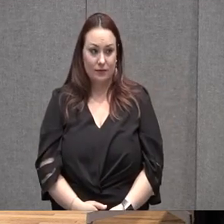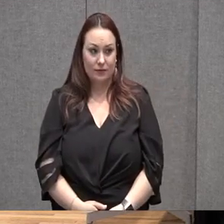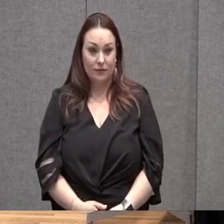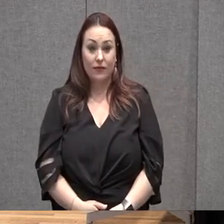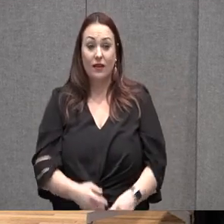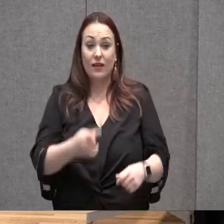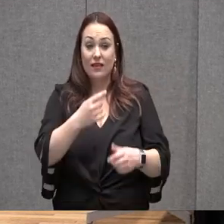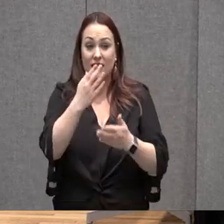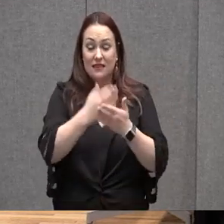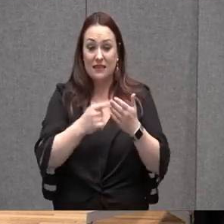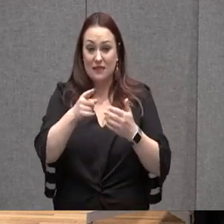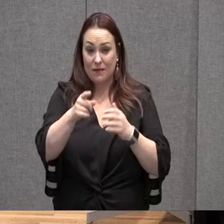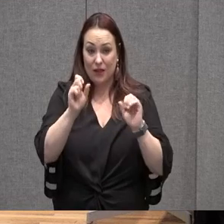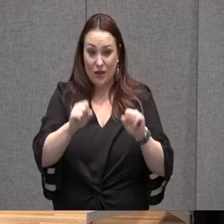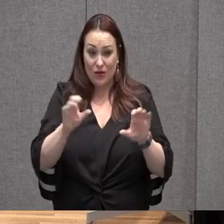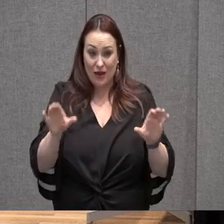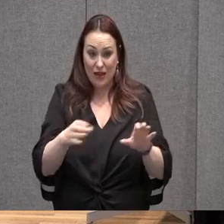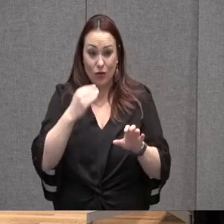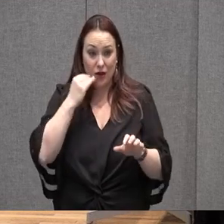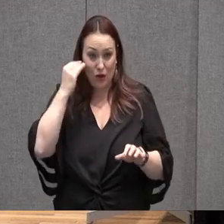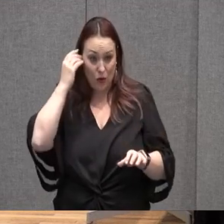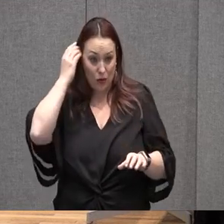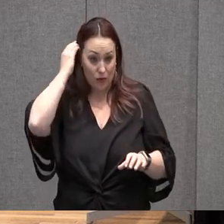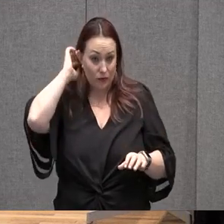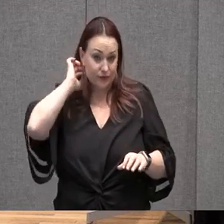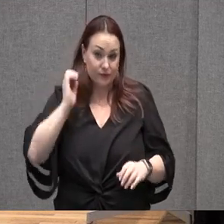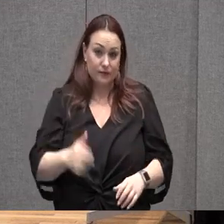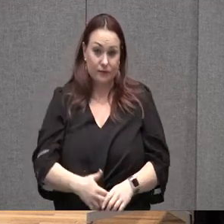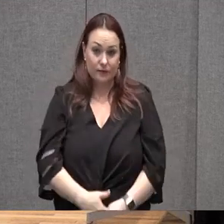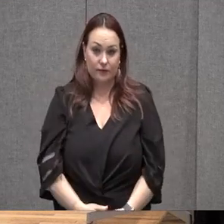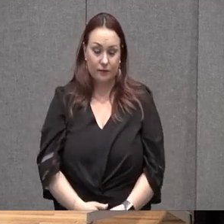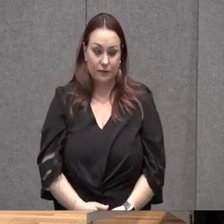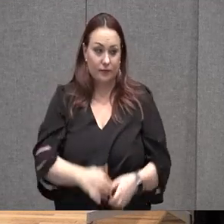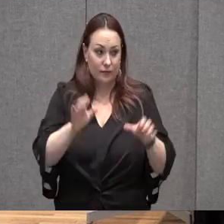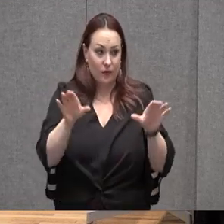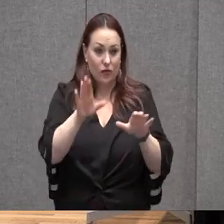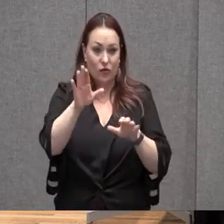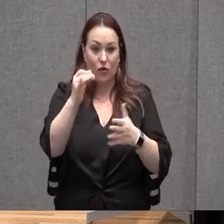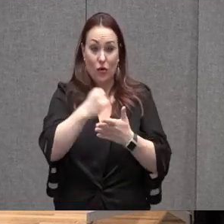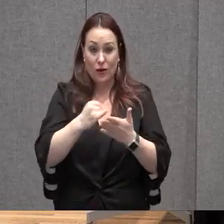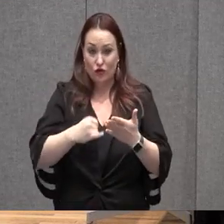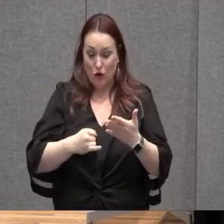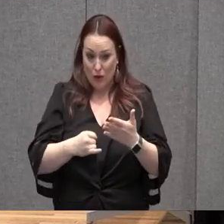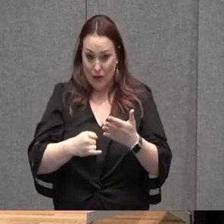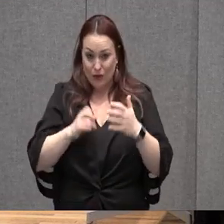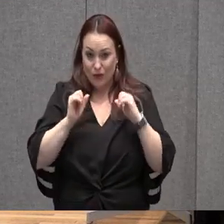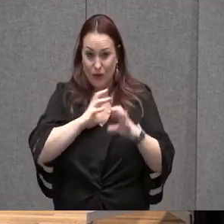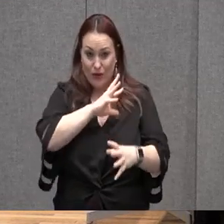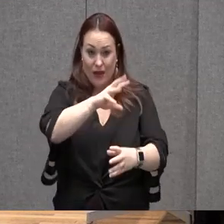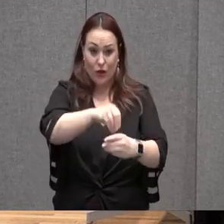this is something you all could do at home is, do your drawings. This is where you would